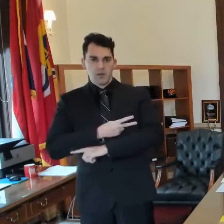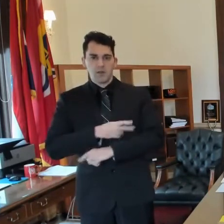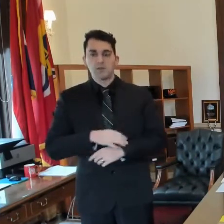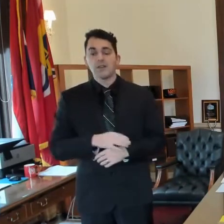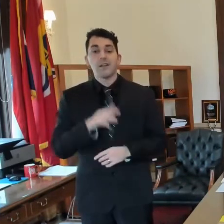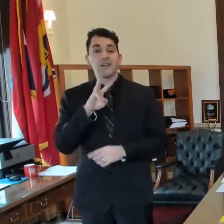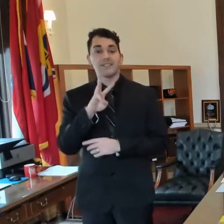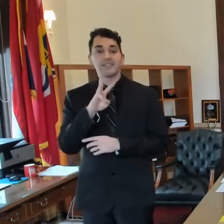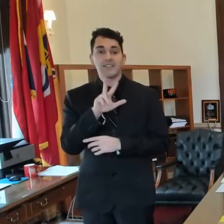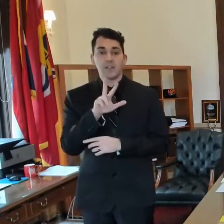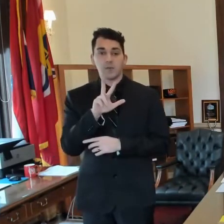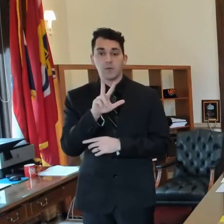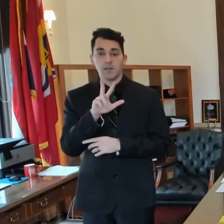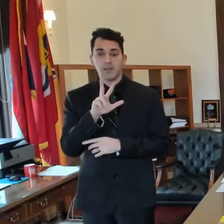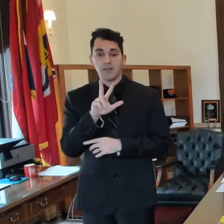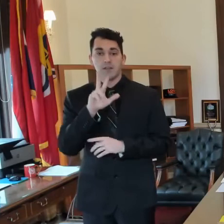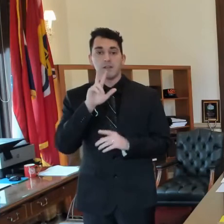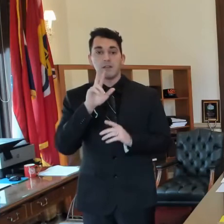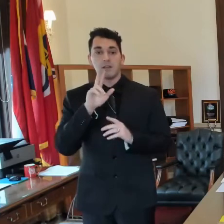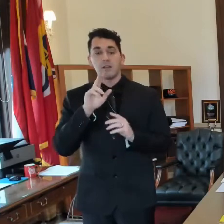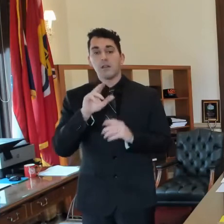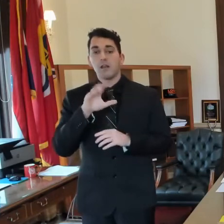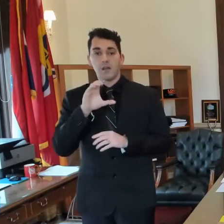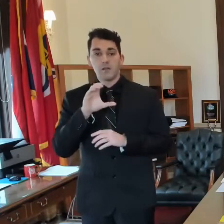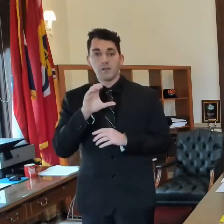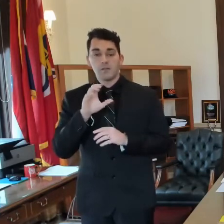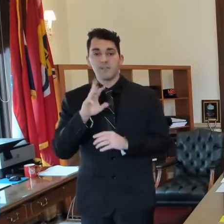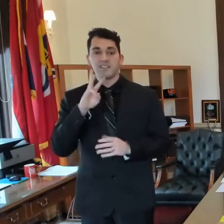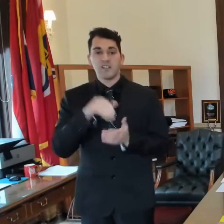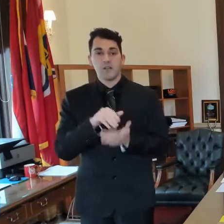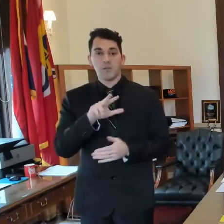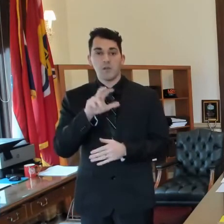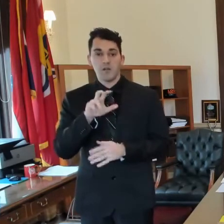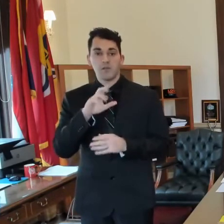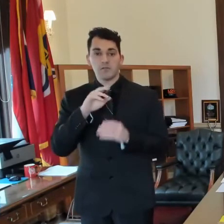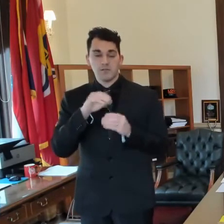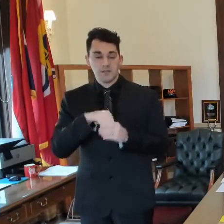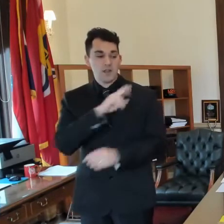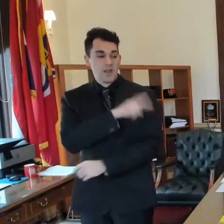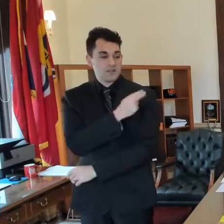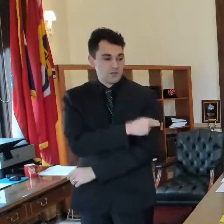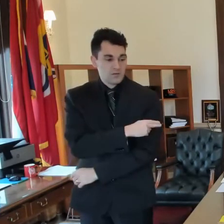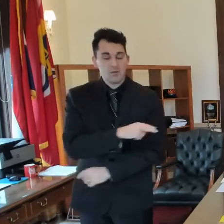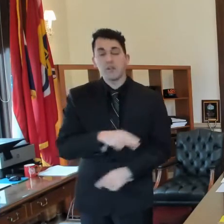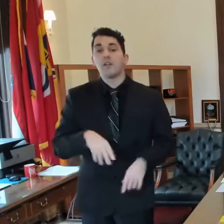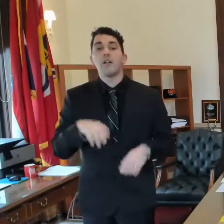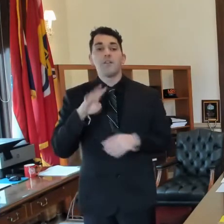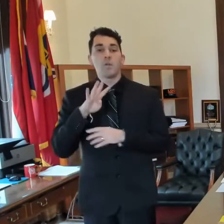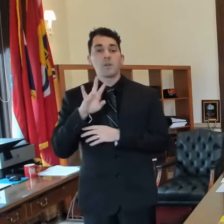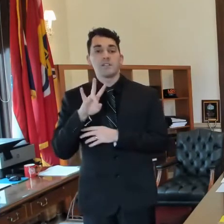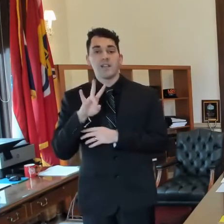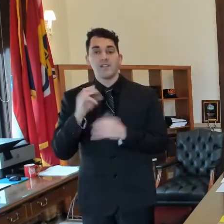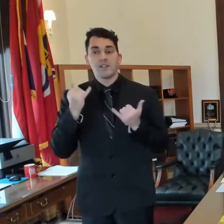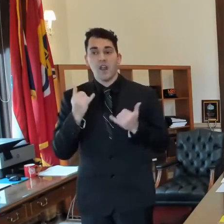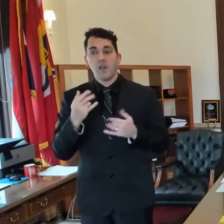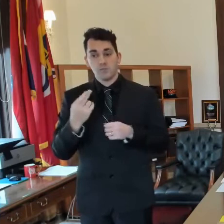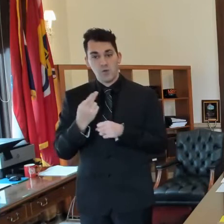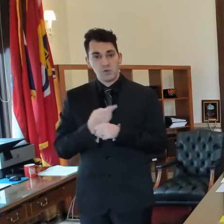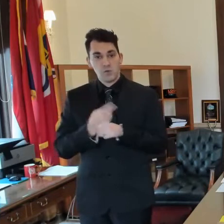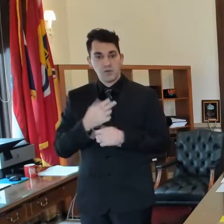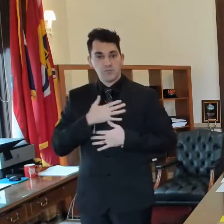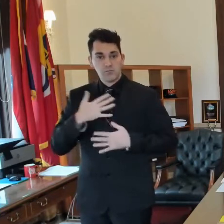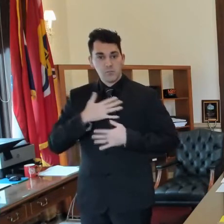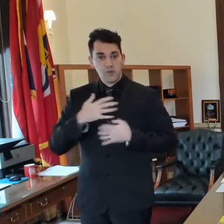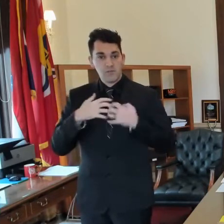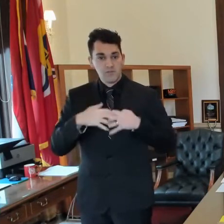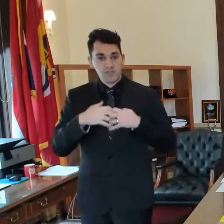hospital. Of those people, 74 in the ICU, 47 are on ventilators. And so